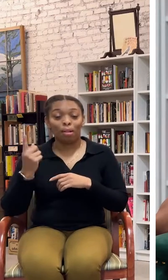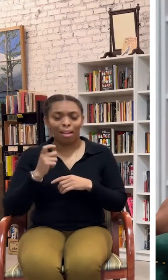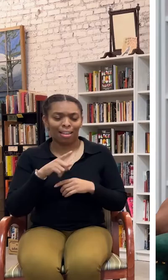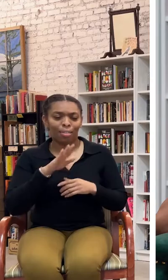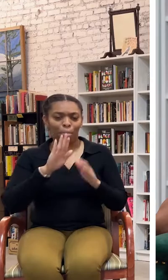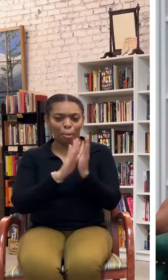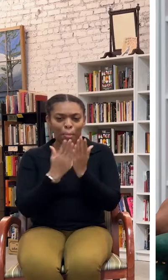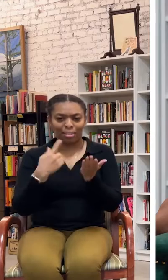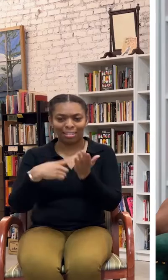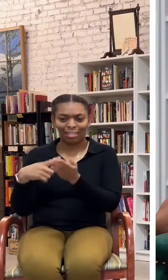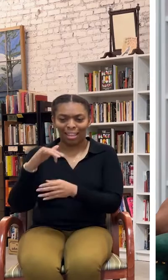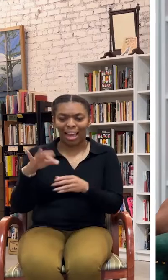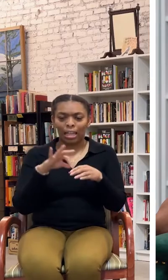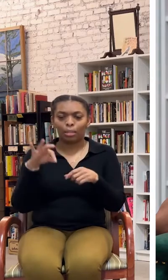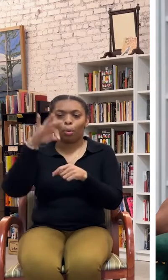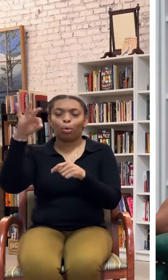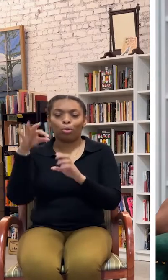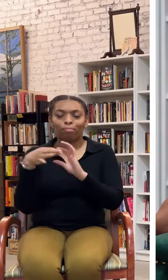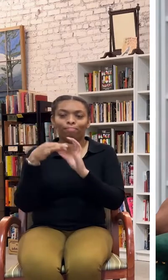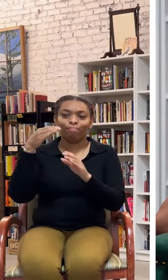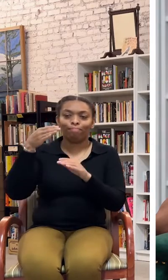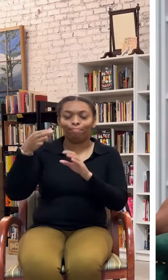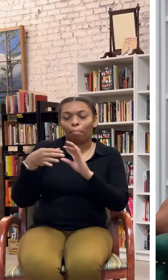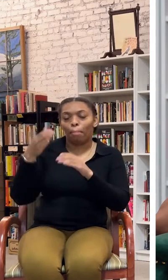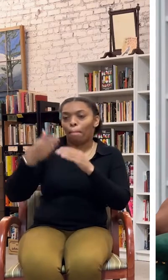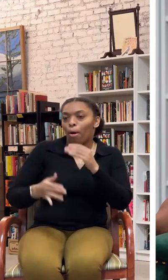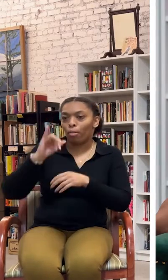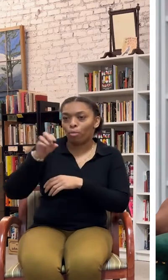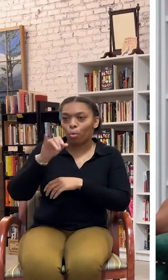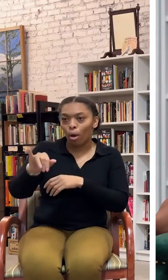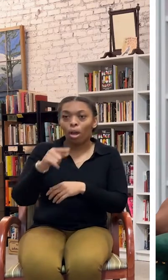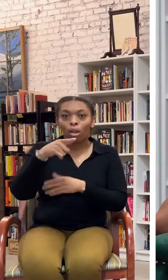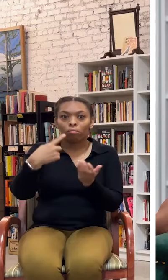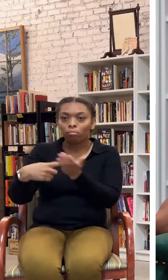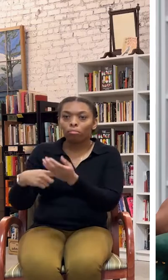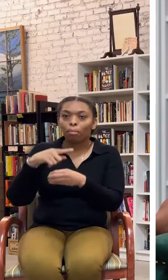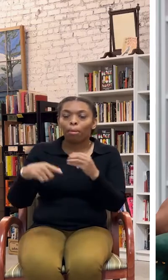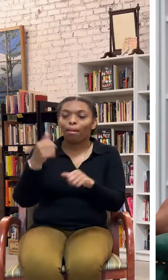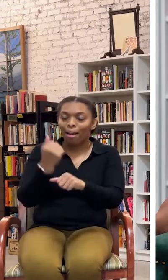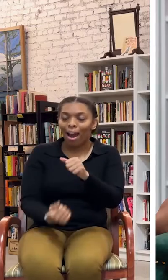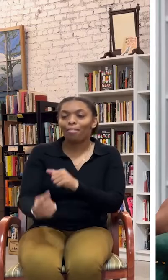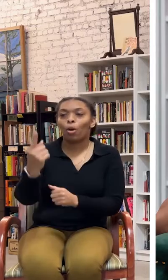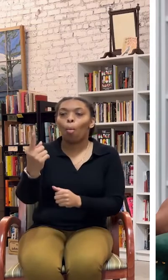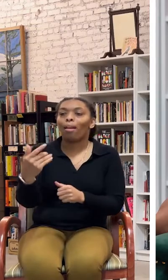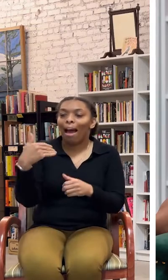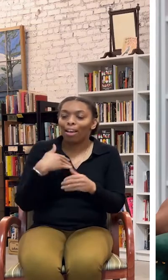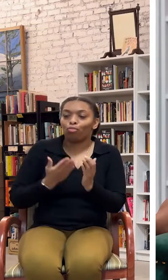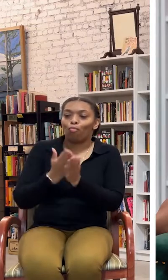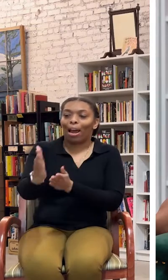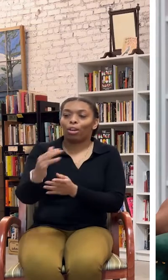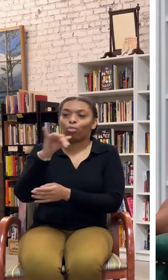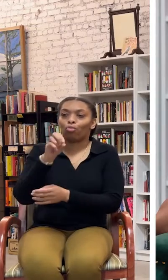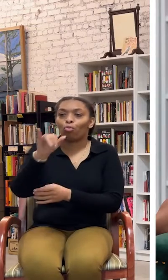about this, is the spiritual component of joy. You talk about every single human being has a right to joy. This is